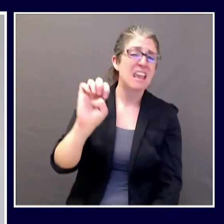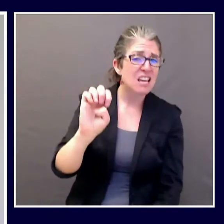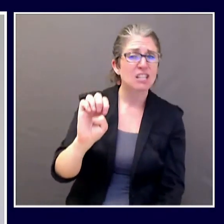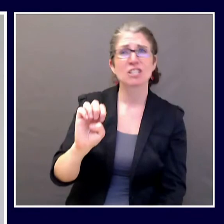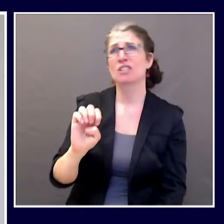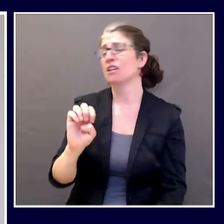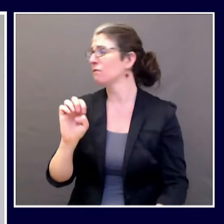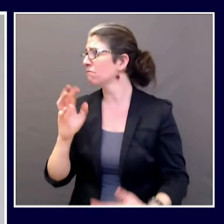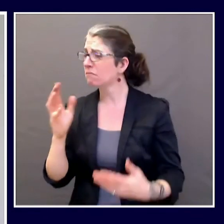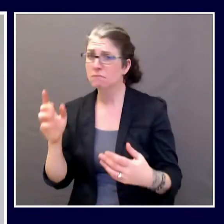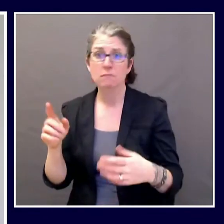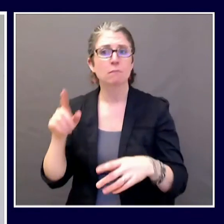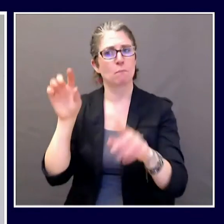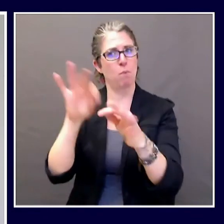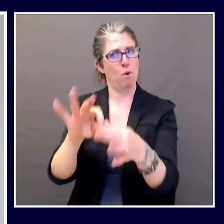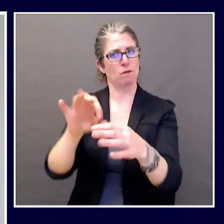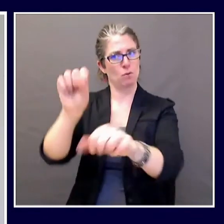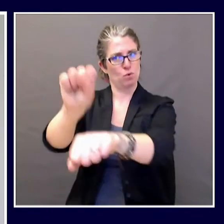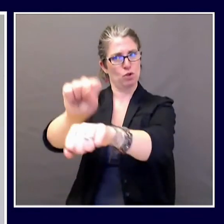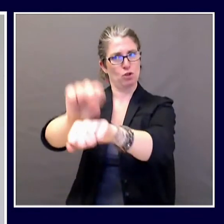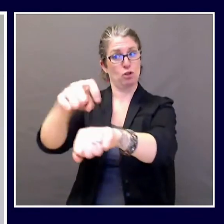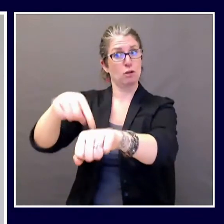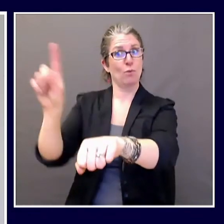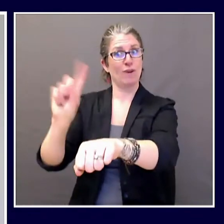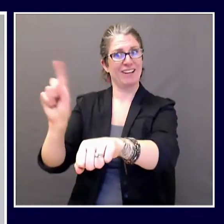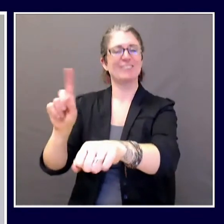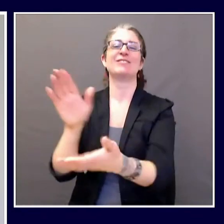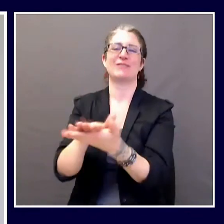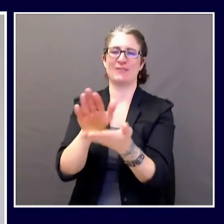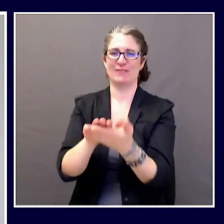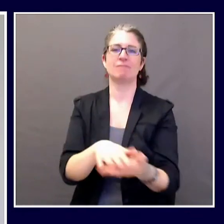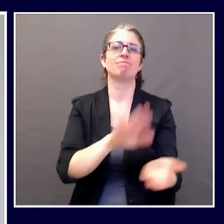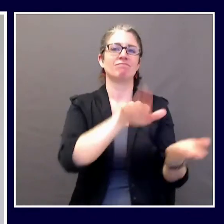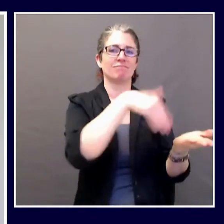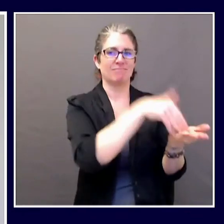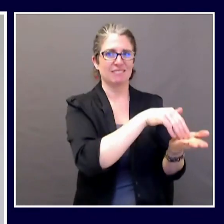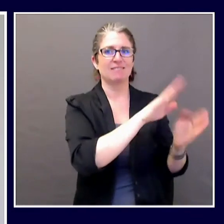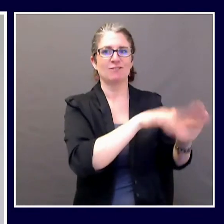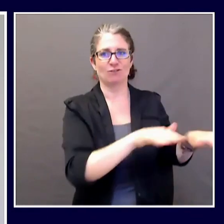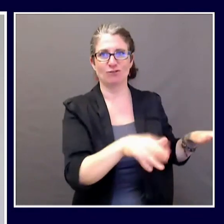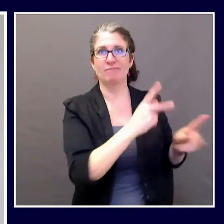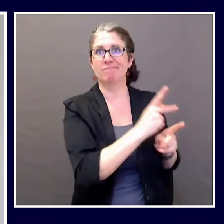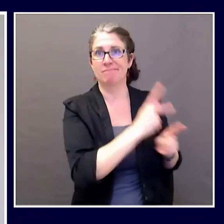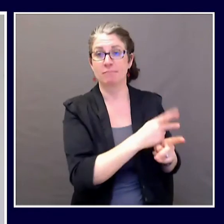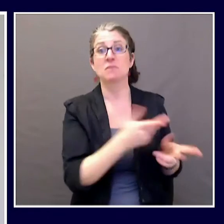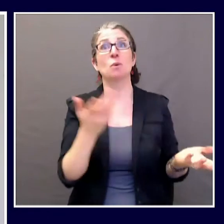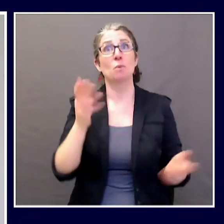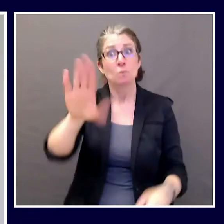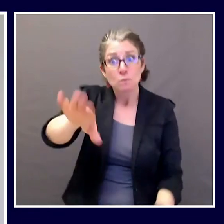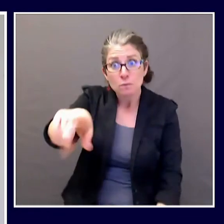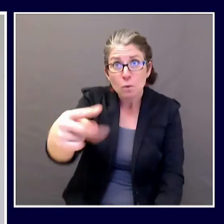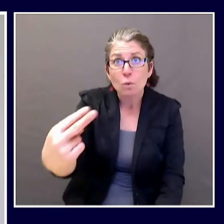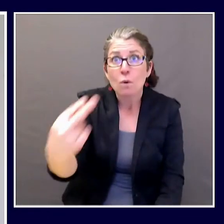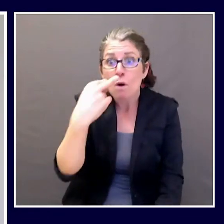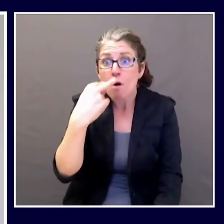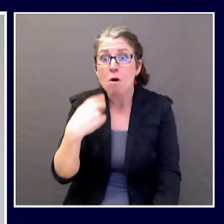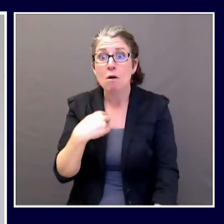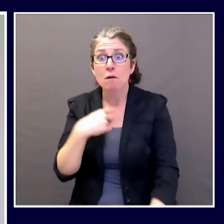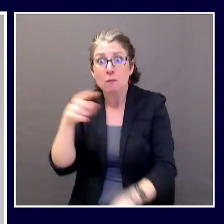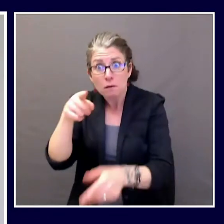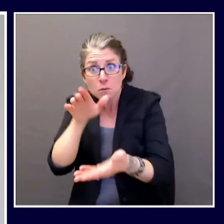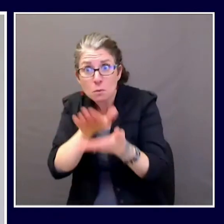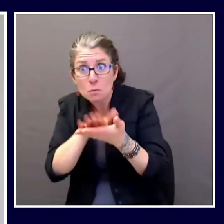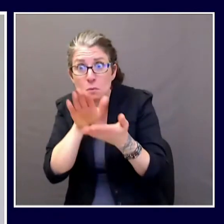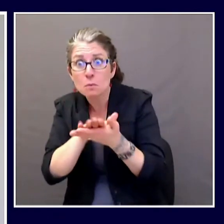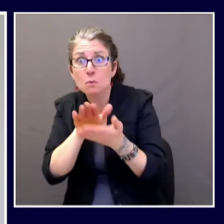longer. Keep trying. We know that they are making those changes and upgrades. It took longer than any of us would have wanted it to, but